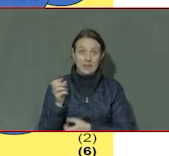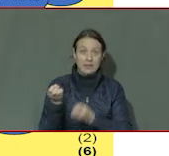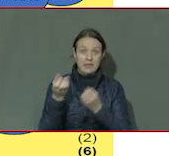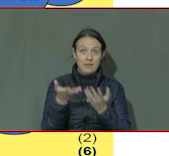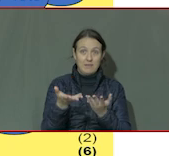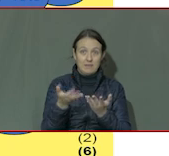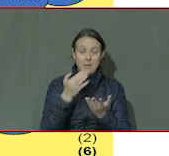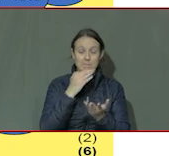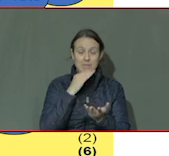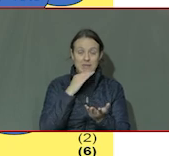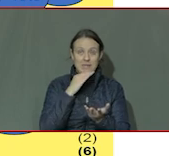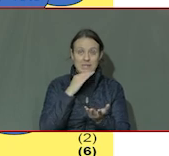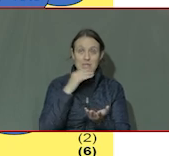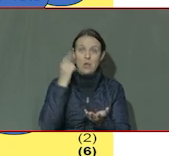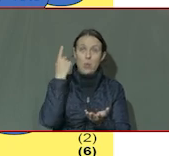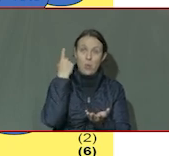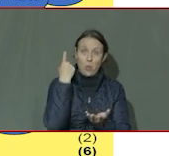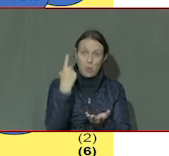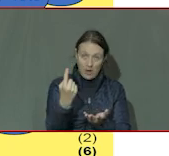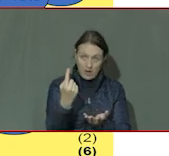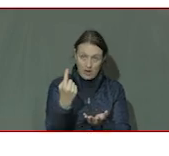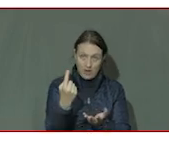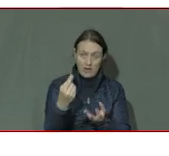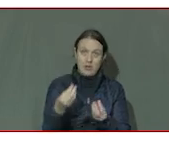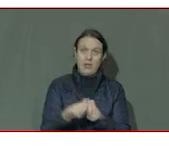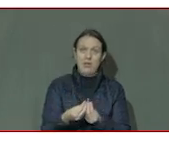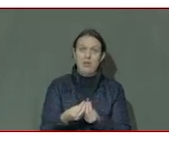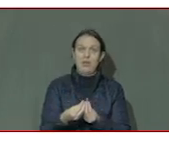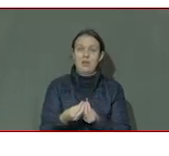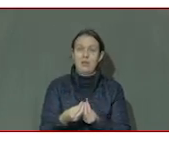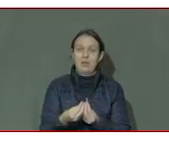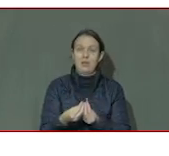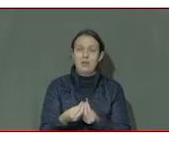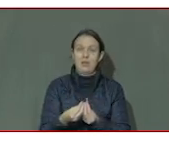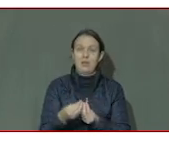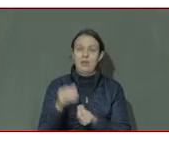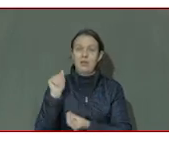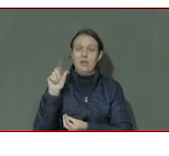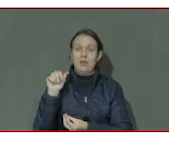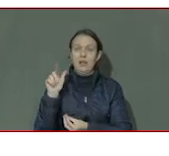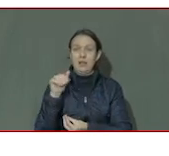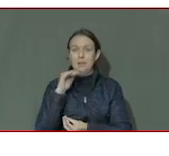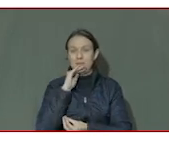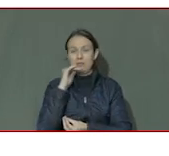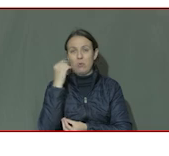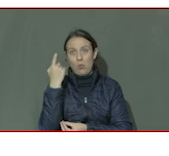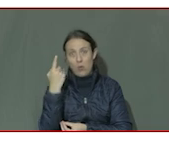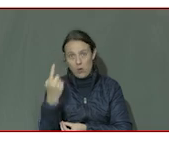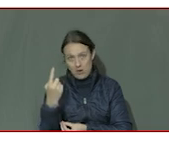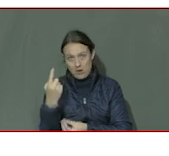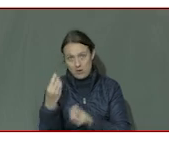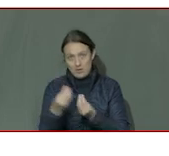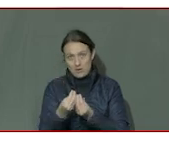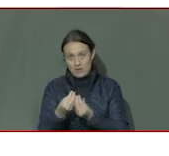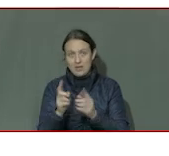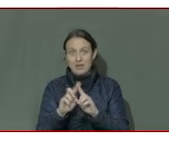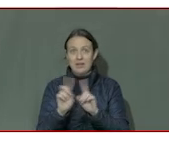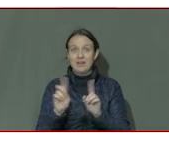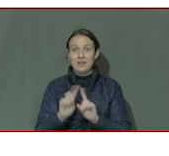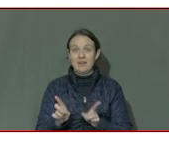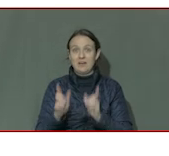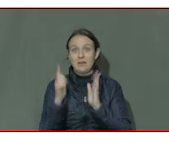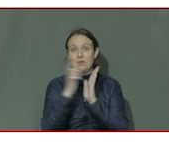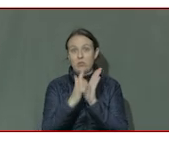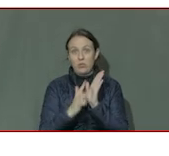only one letter. Allele is only one letter. Different laws, I